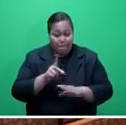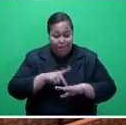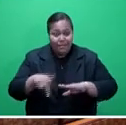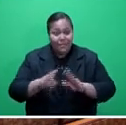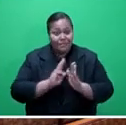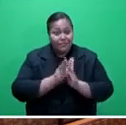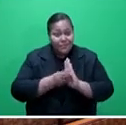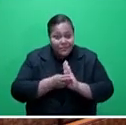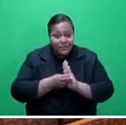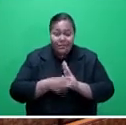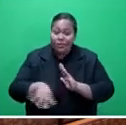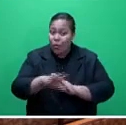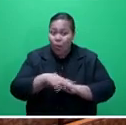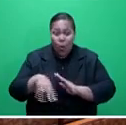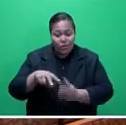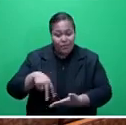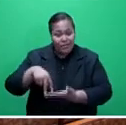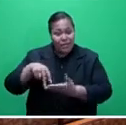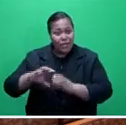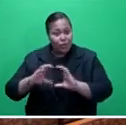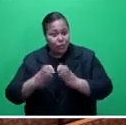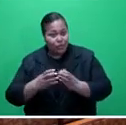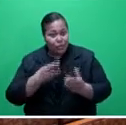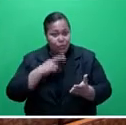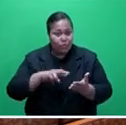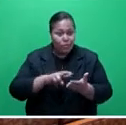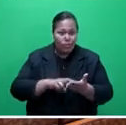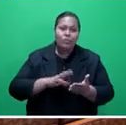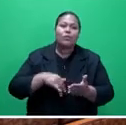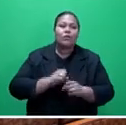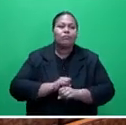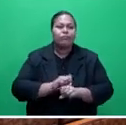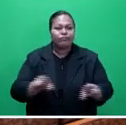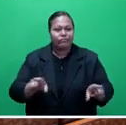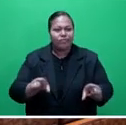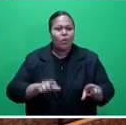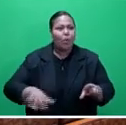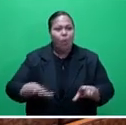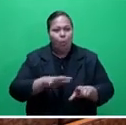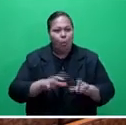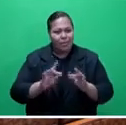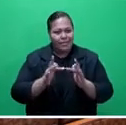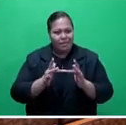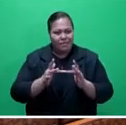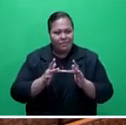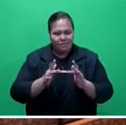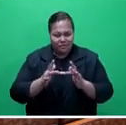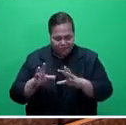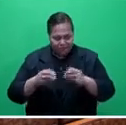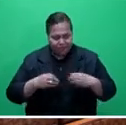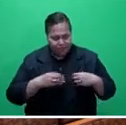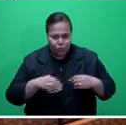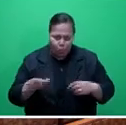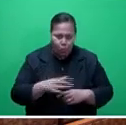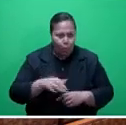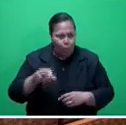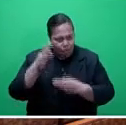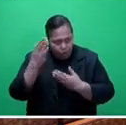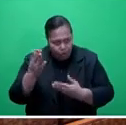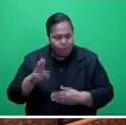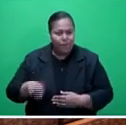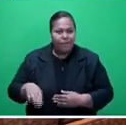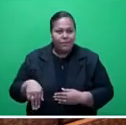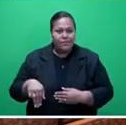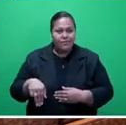standing committee reports, will be provided electronically to honourable members. The objective of